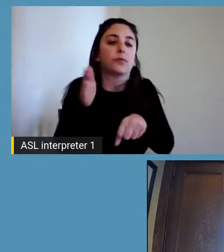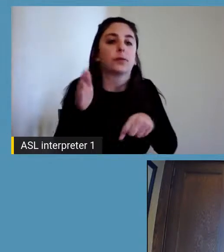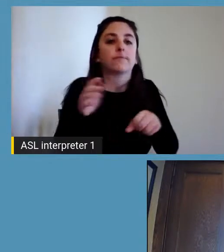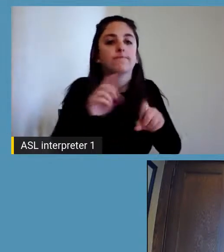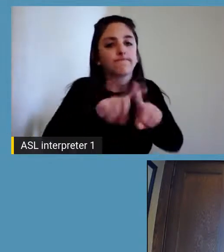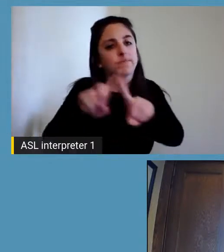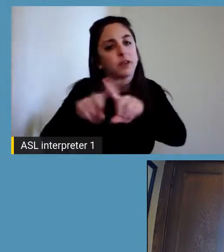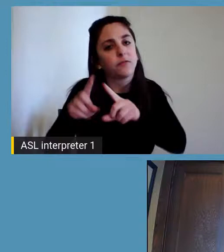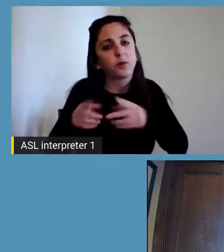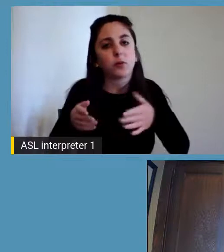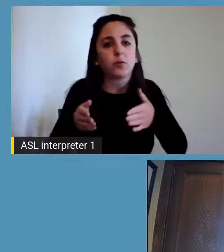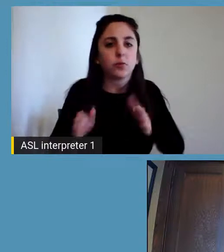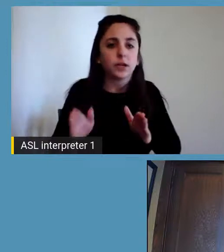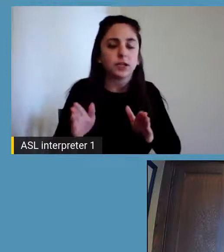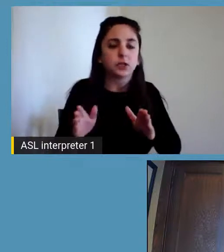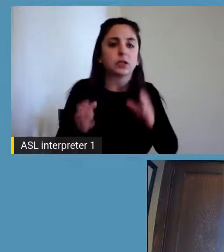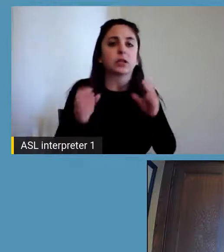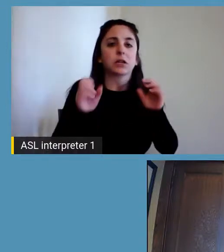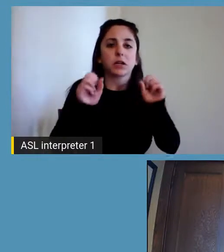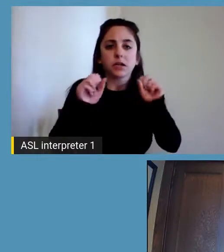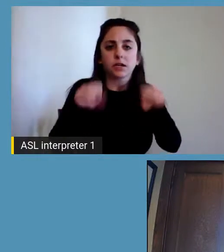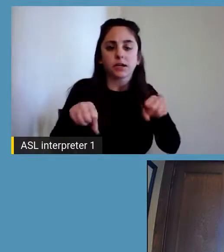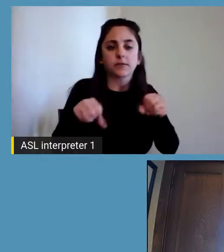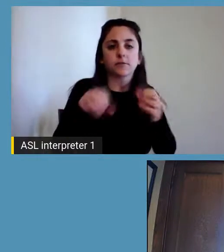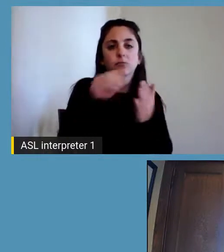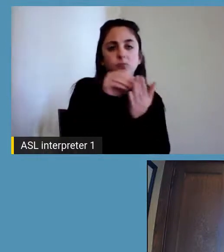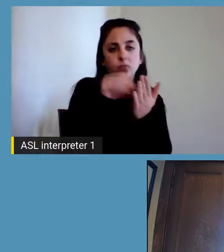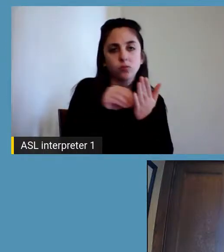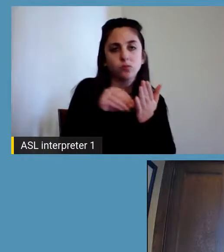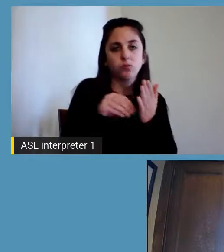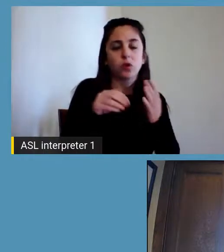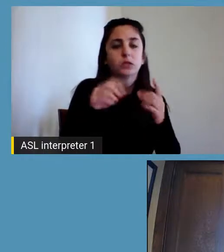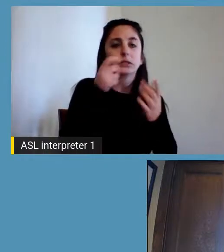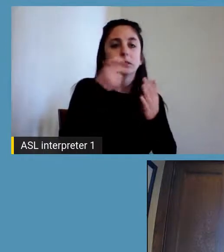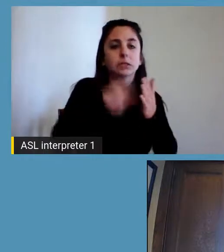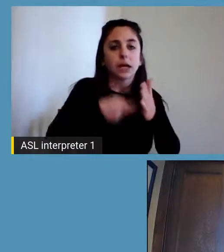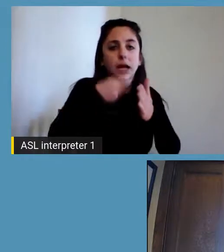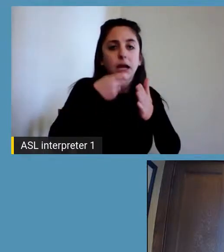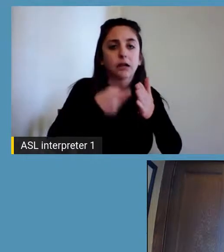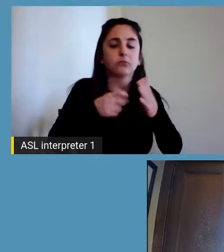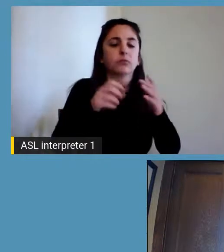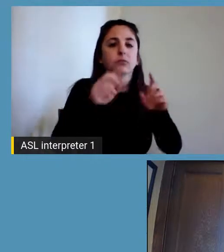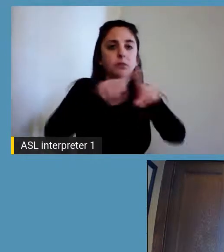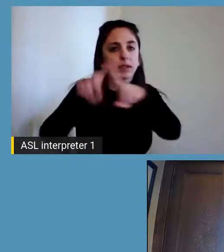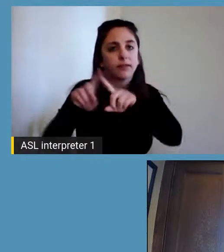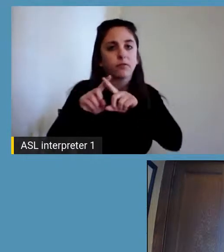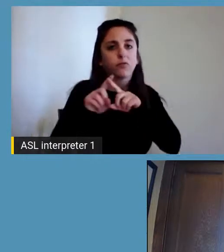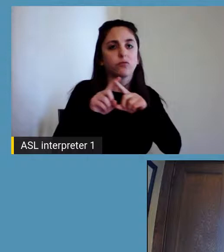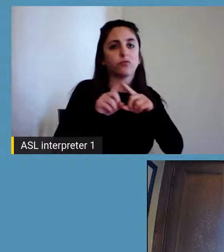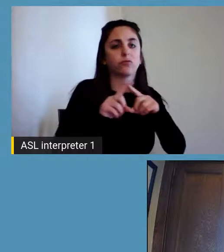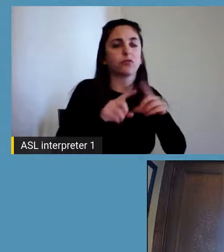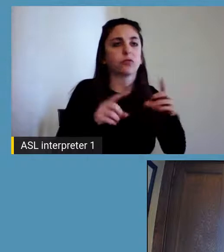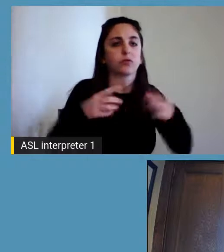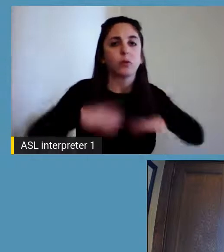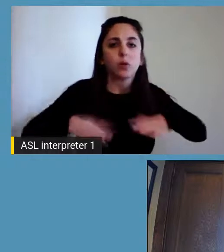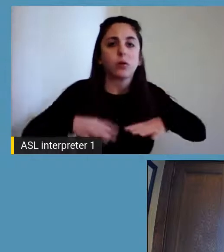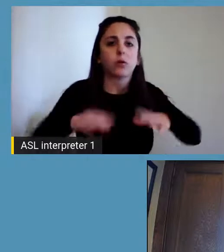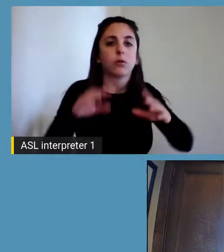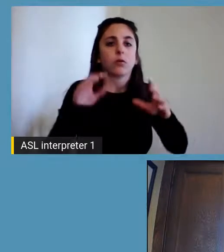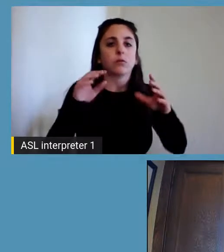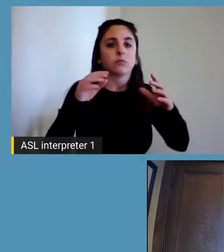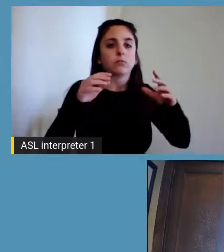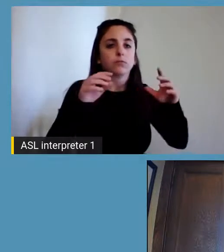bringing garments in, which is scanning. But the thing with scanning is you get an